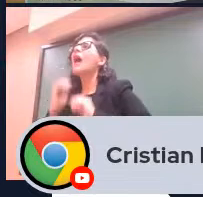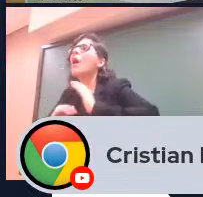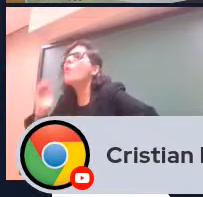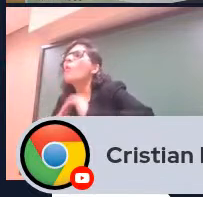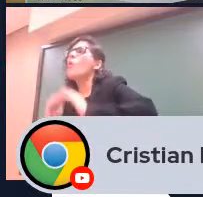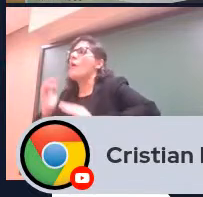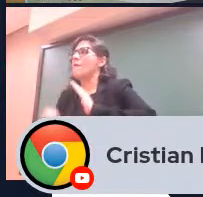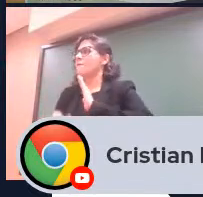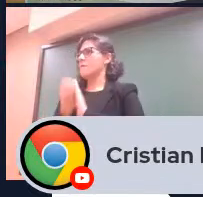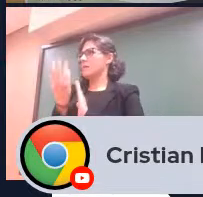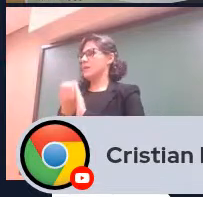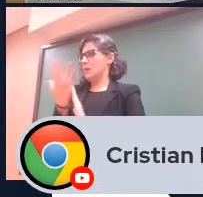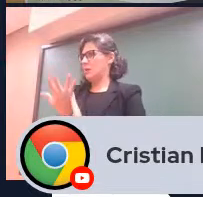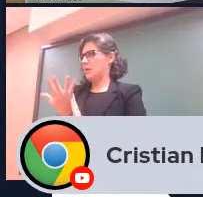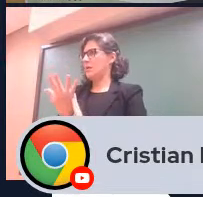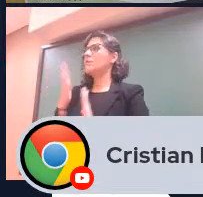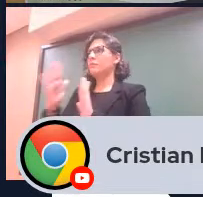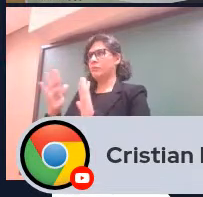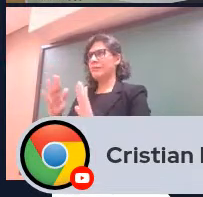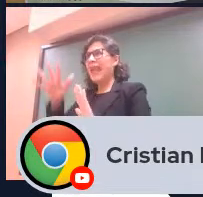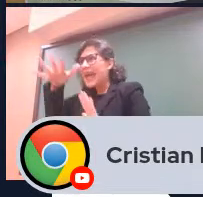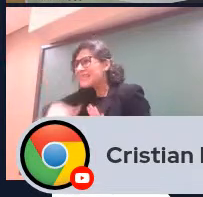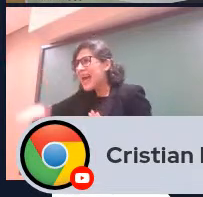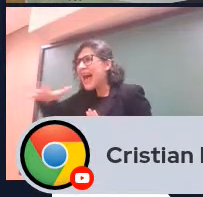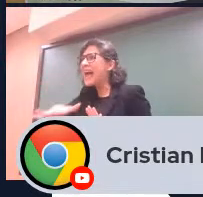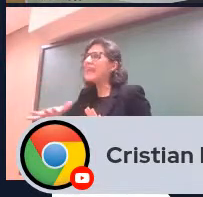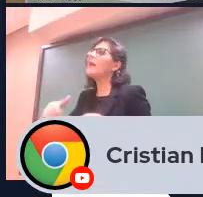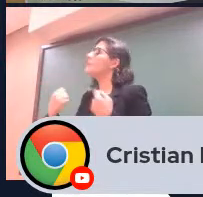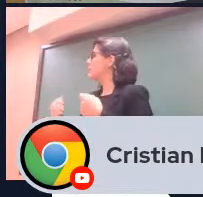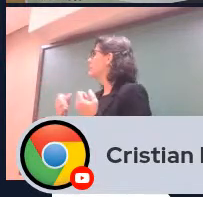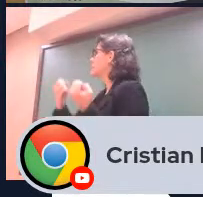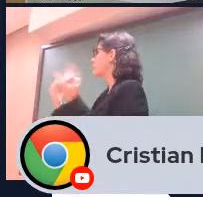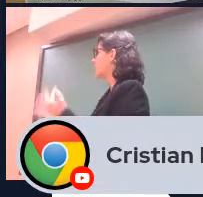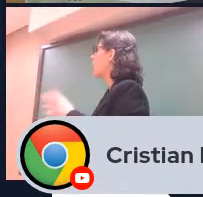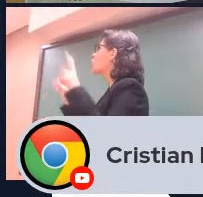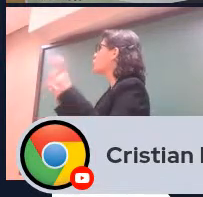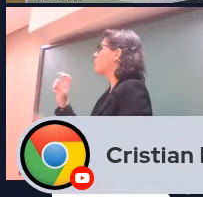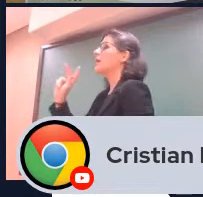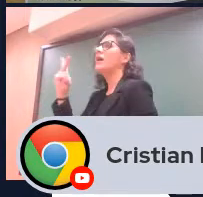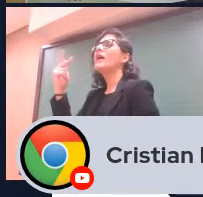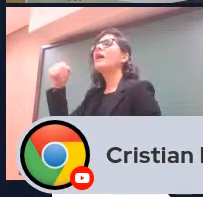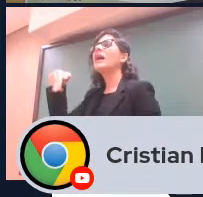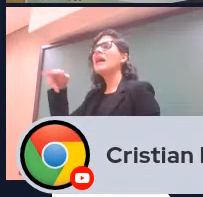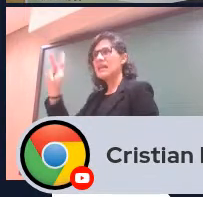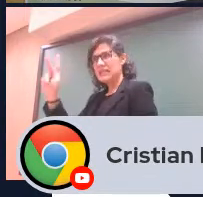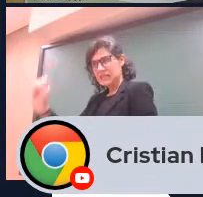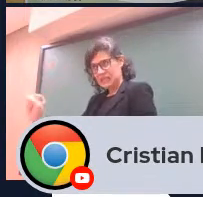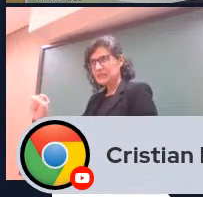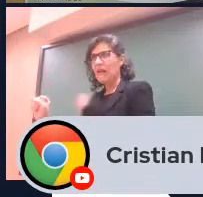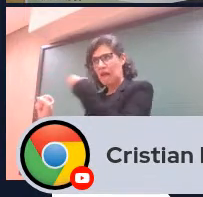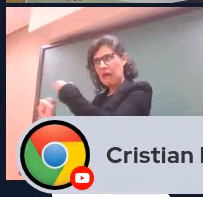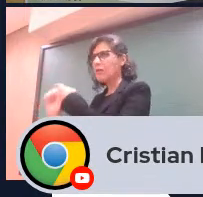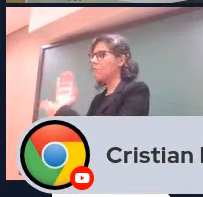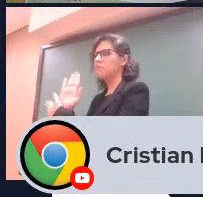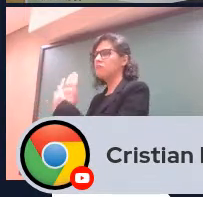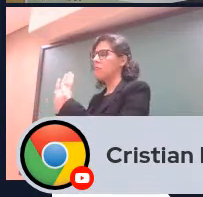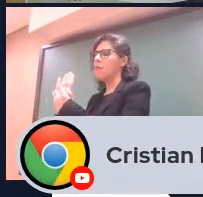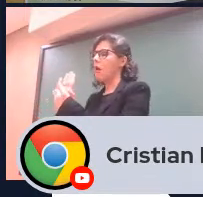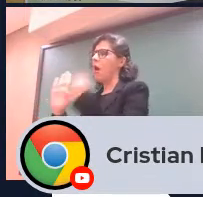field, I feel, without bringing in Patrick Hanks, because one of the things I say in my study